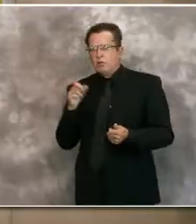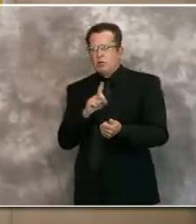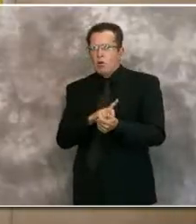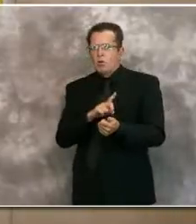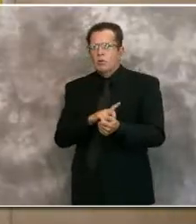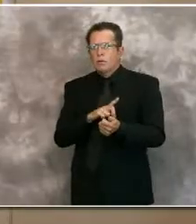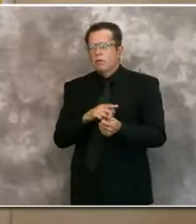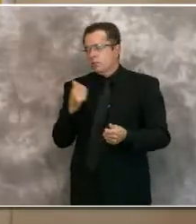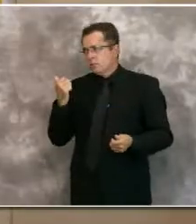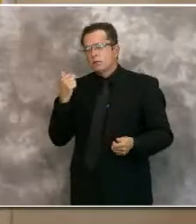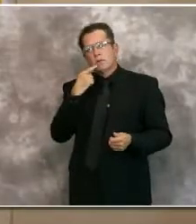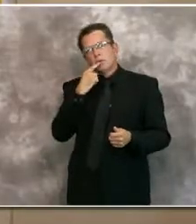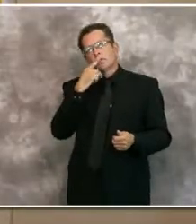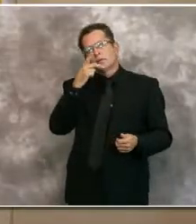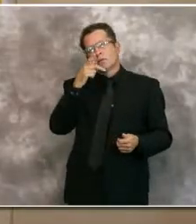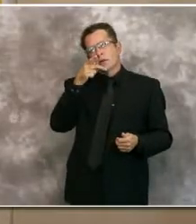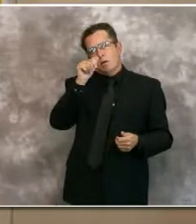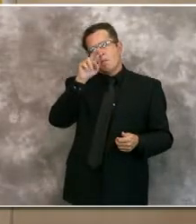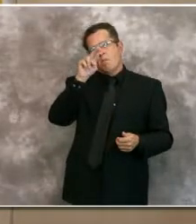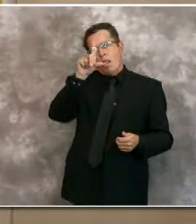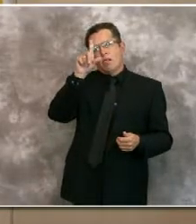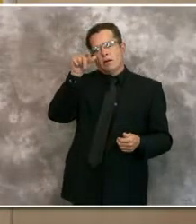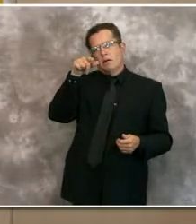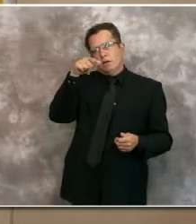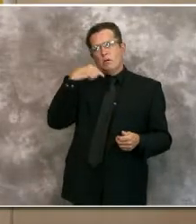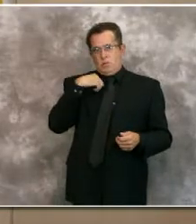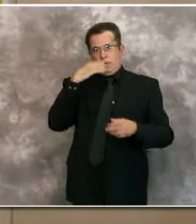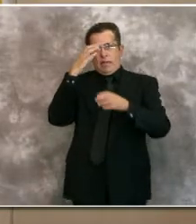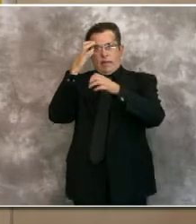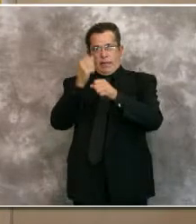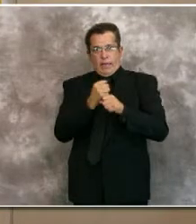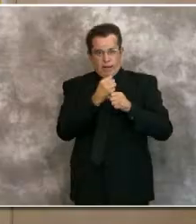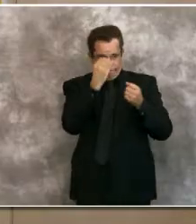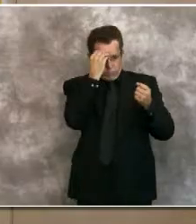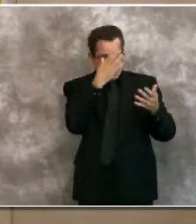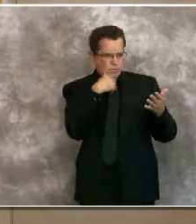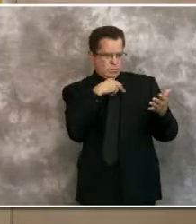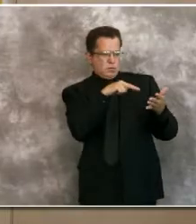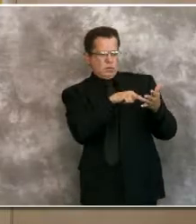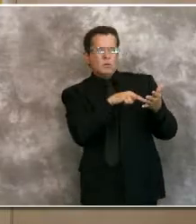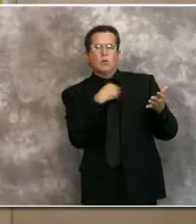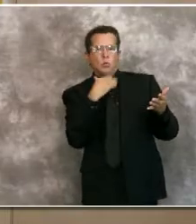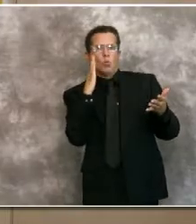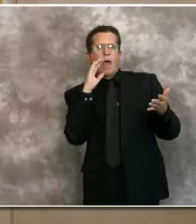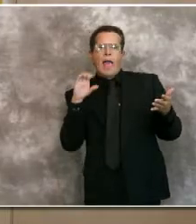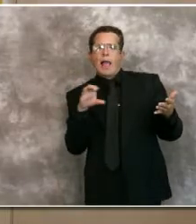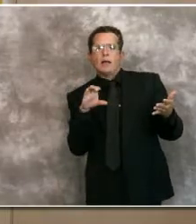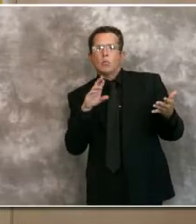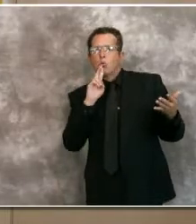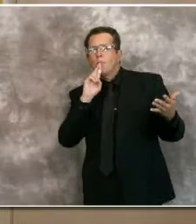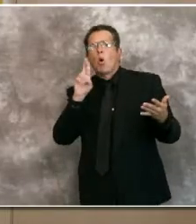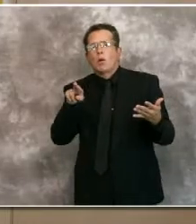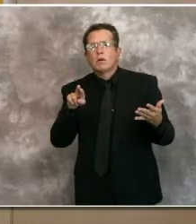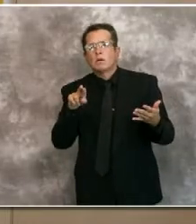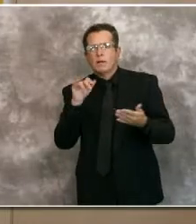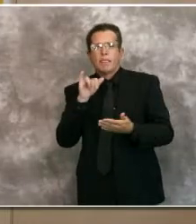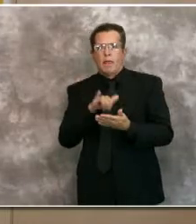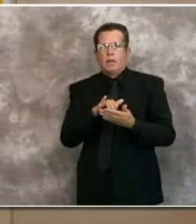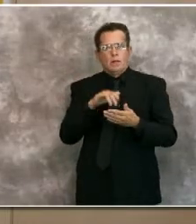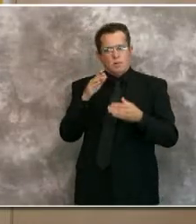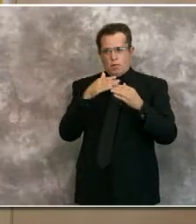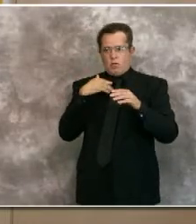So Paul, we might get information from individuals, and then we will act on that, whether it's through our Department